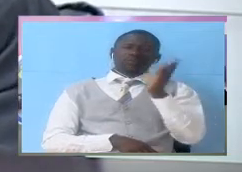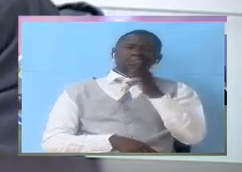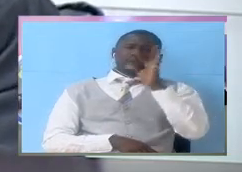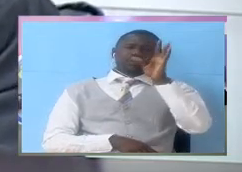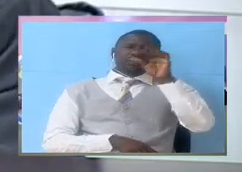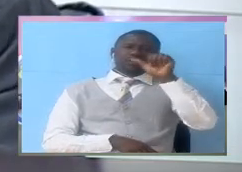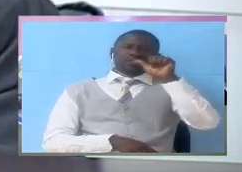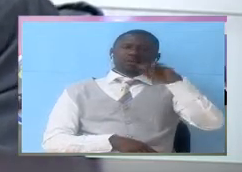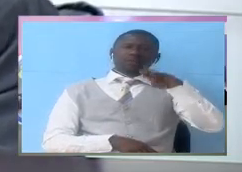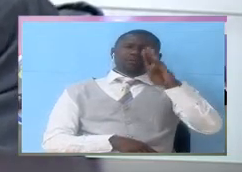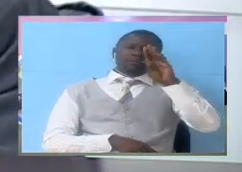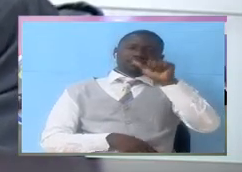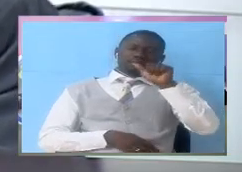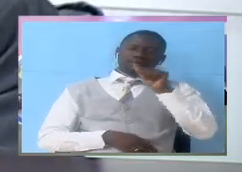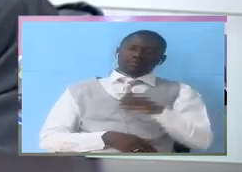Mungu